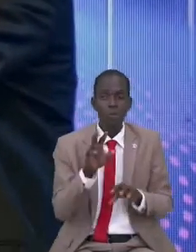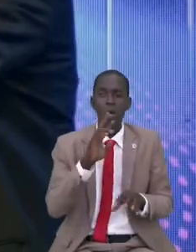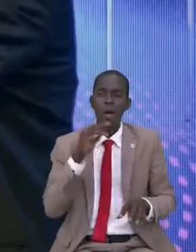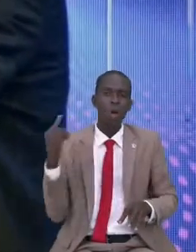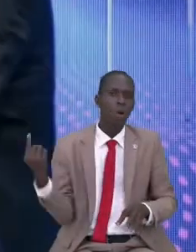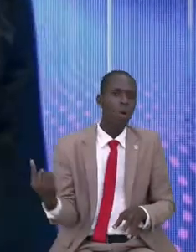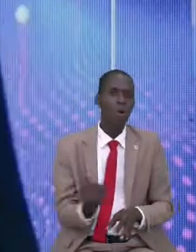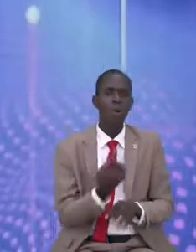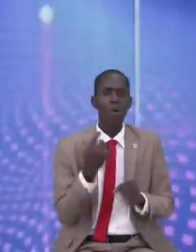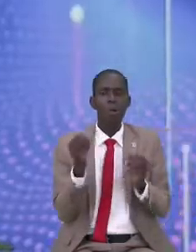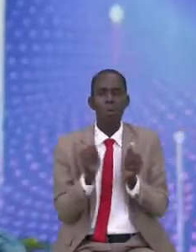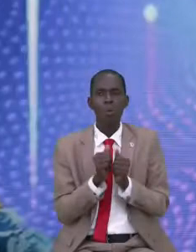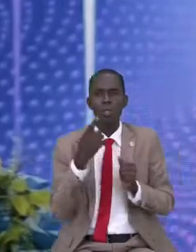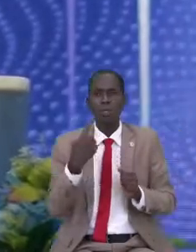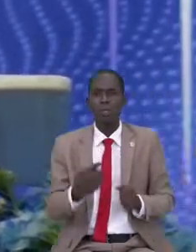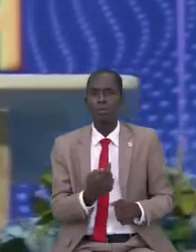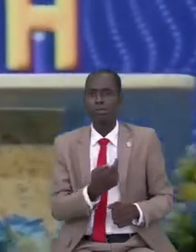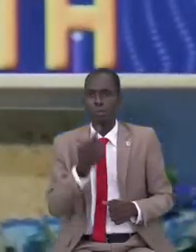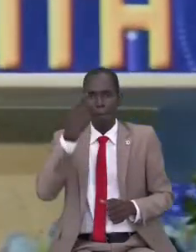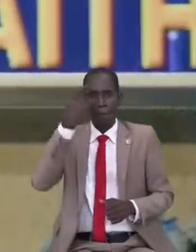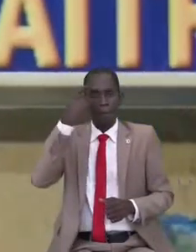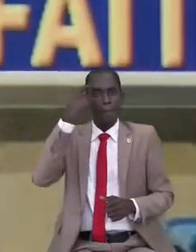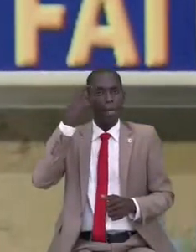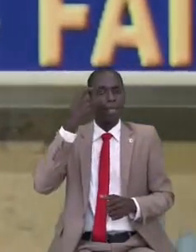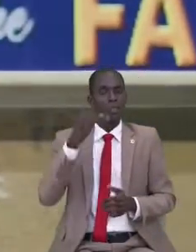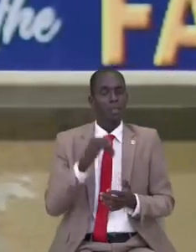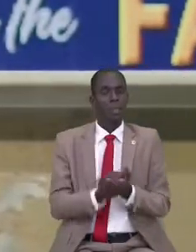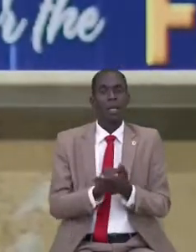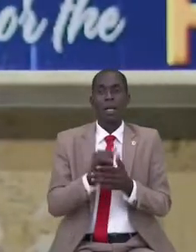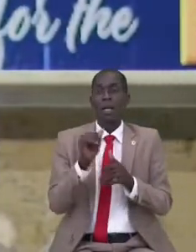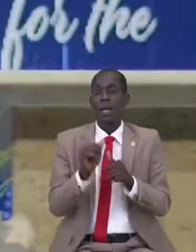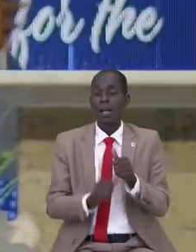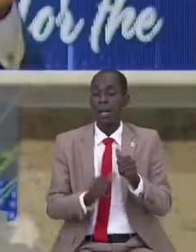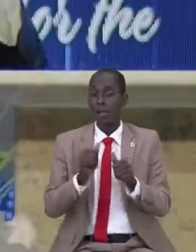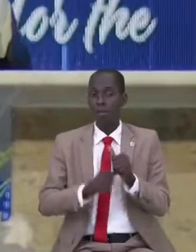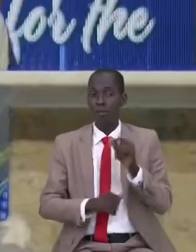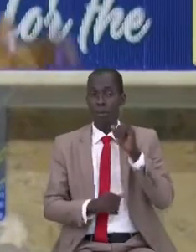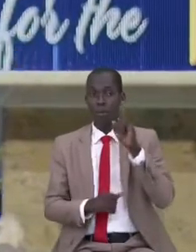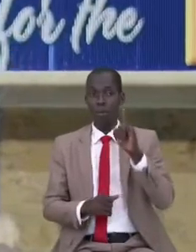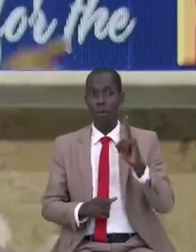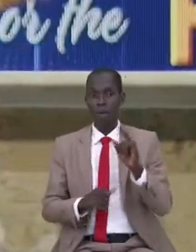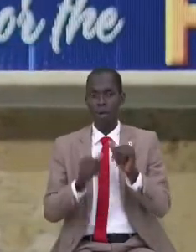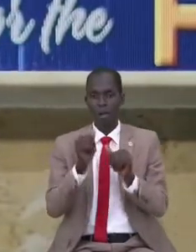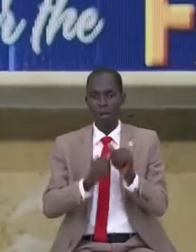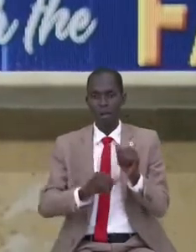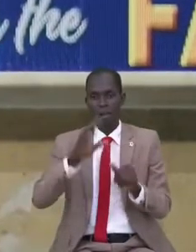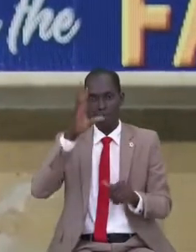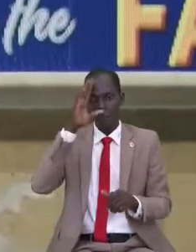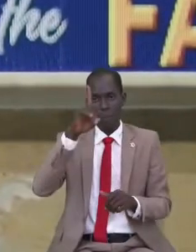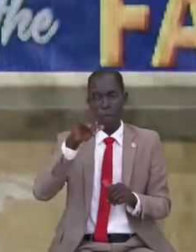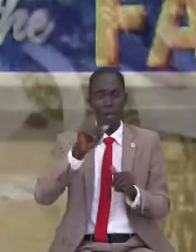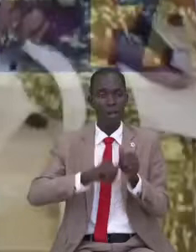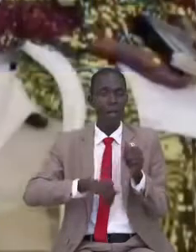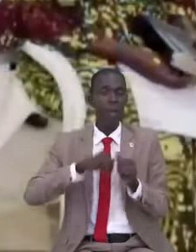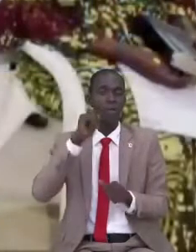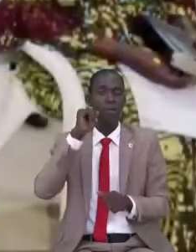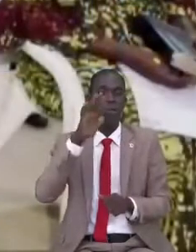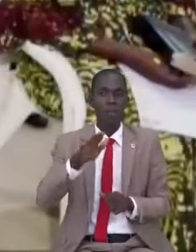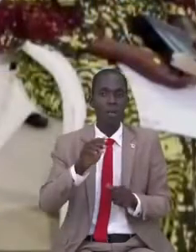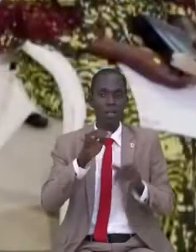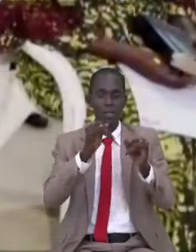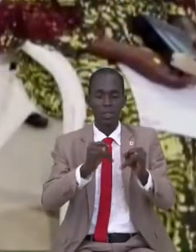the consciousness that everyone, every man, every woman